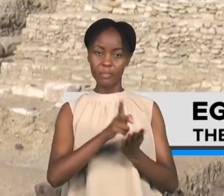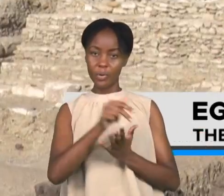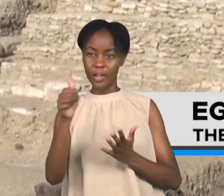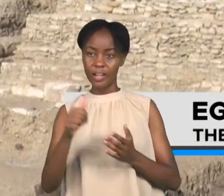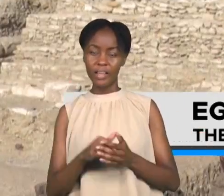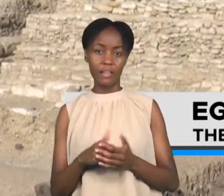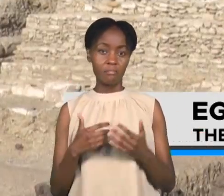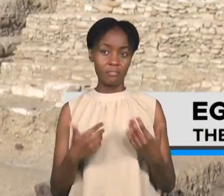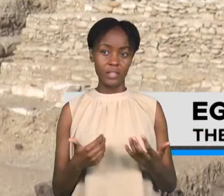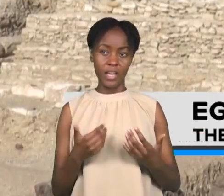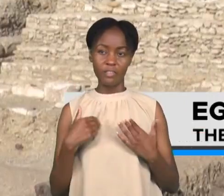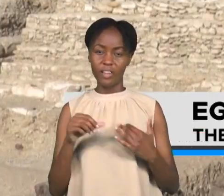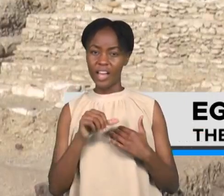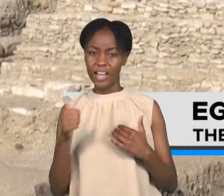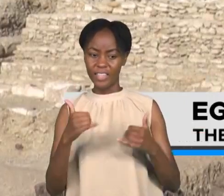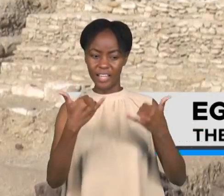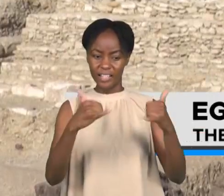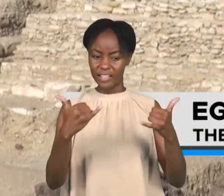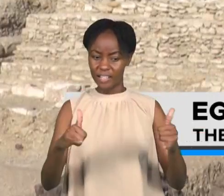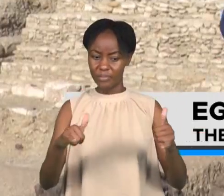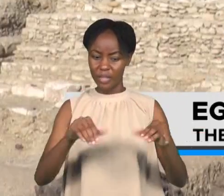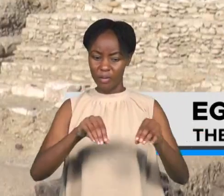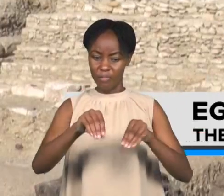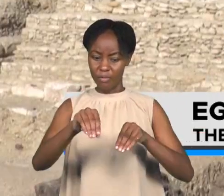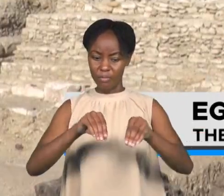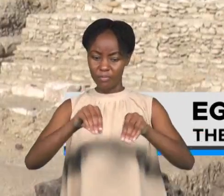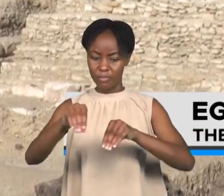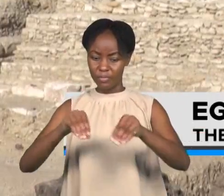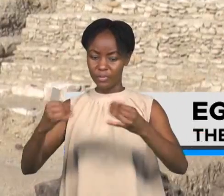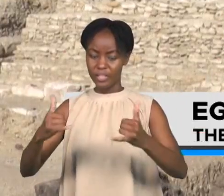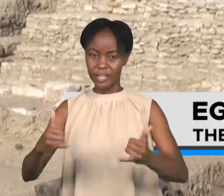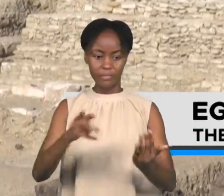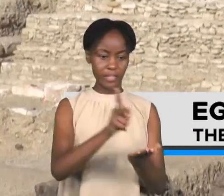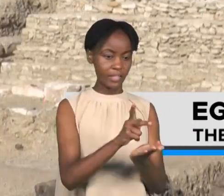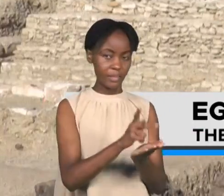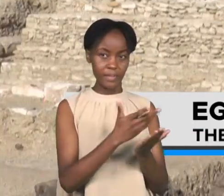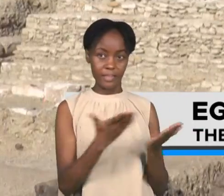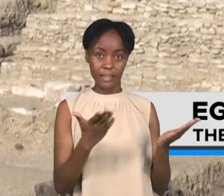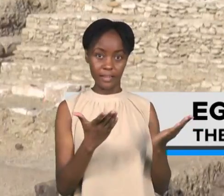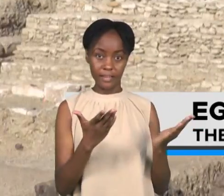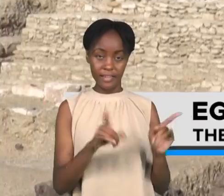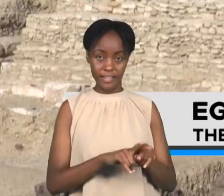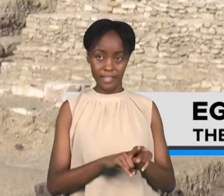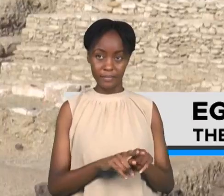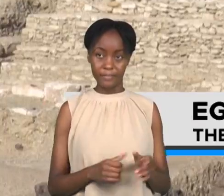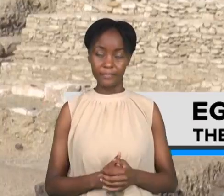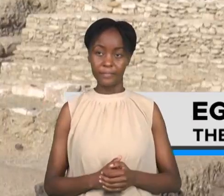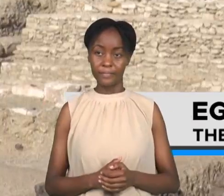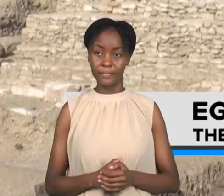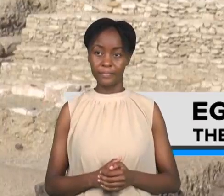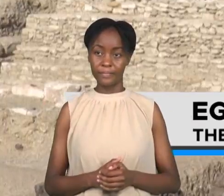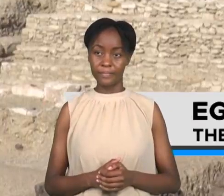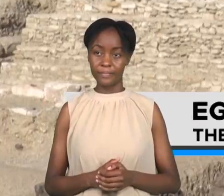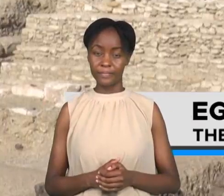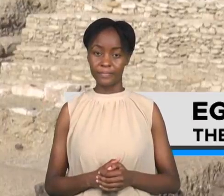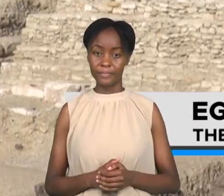games like the Senate game. If you win, you go to the other world, to the field of Yarrow. This